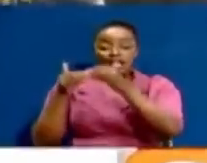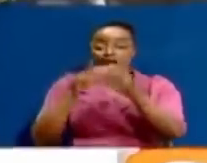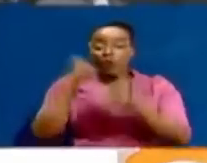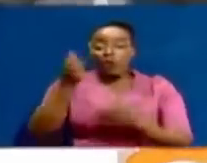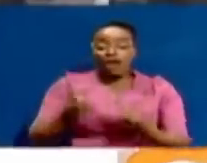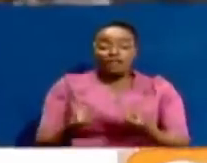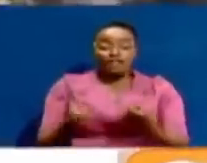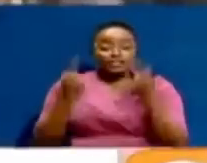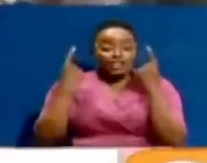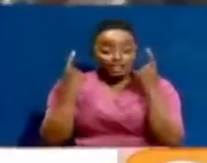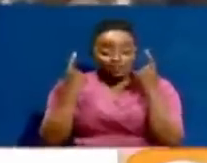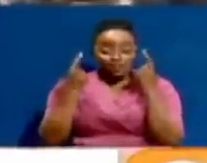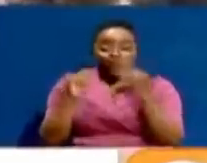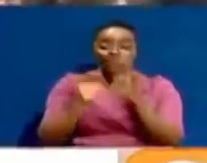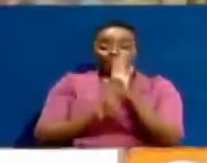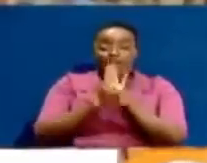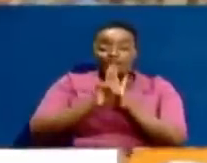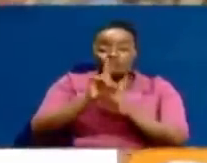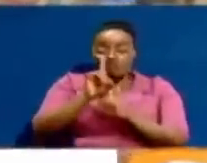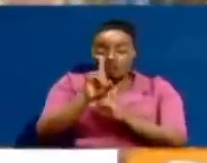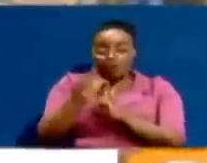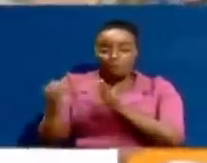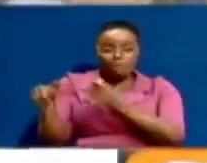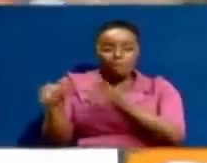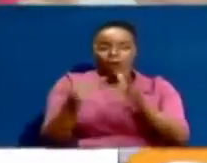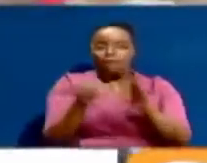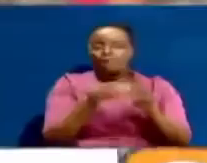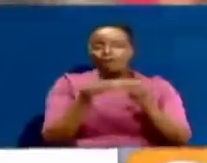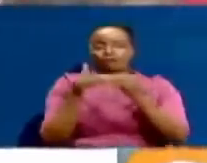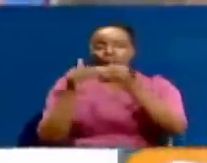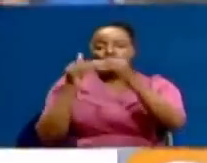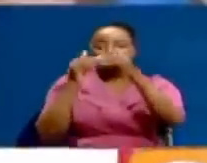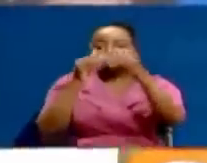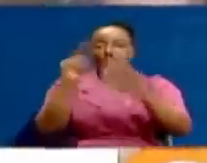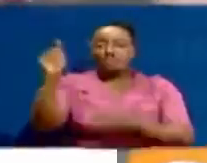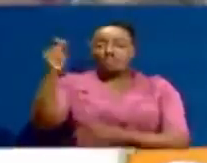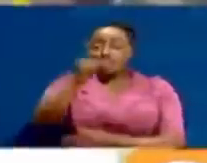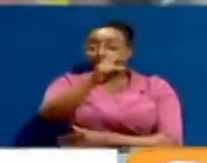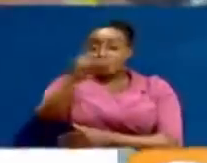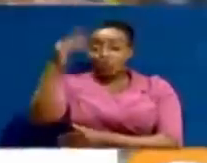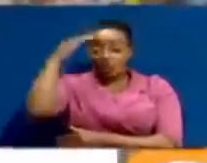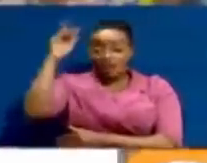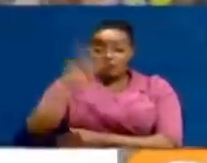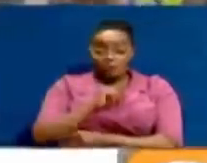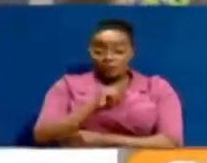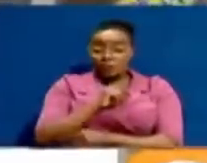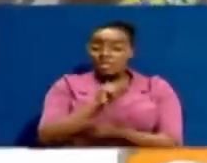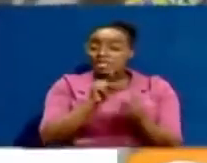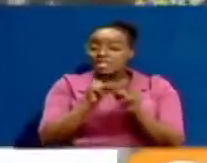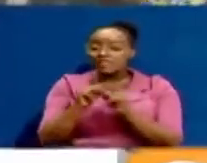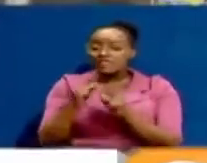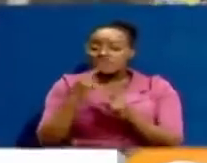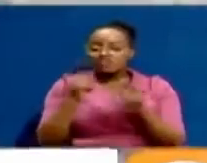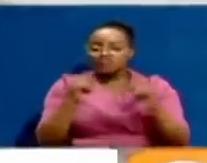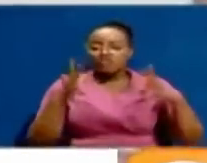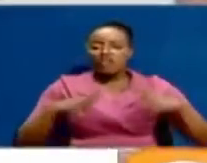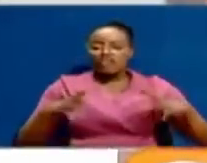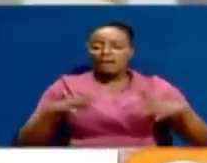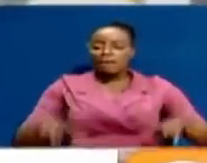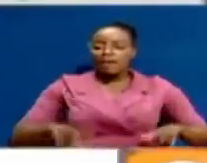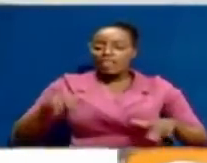an understanding of its development roadmap to take the country forward. He sold the hustler narrative to